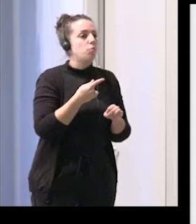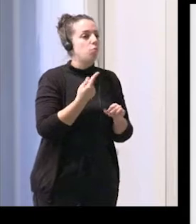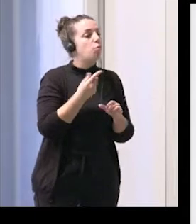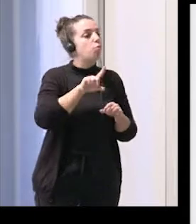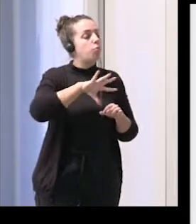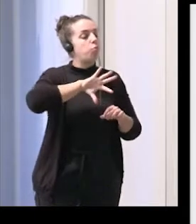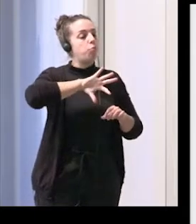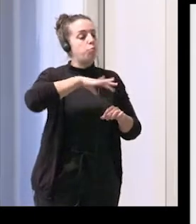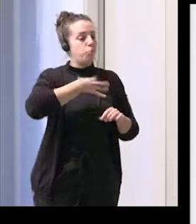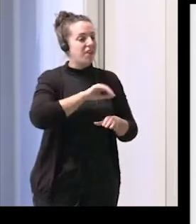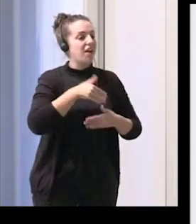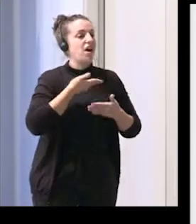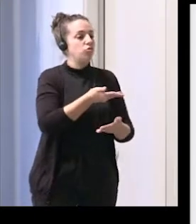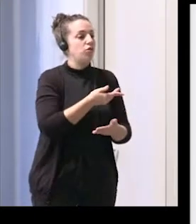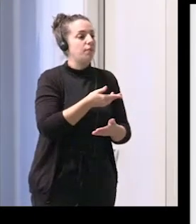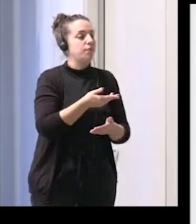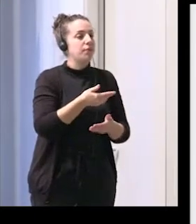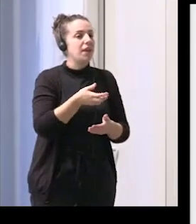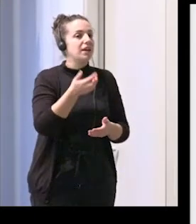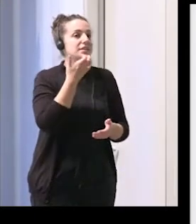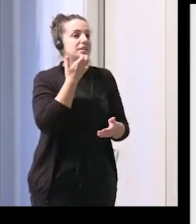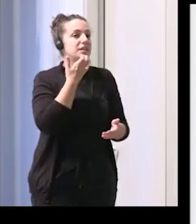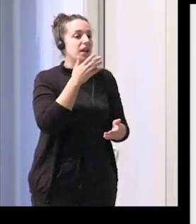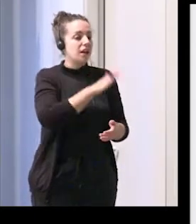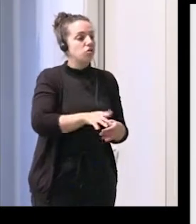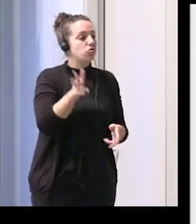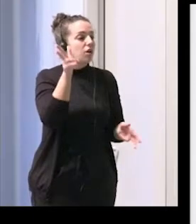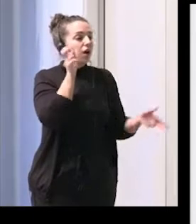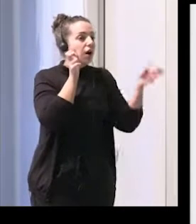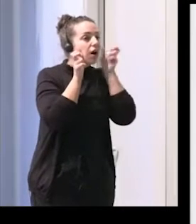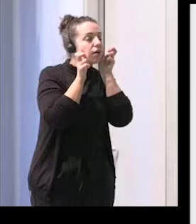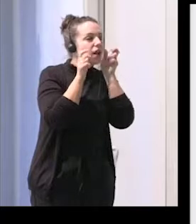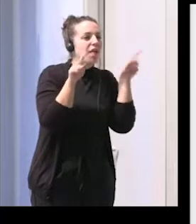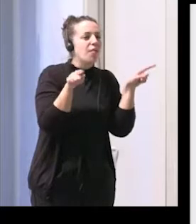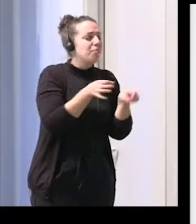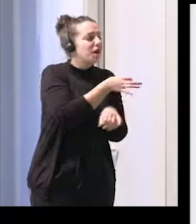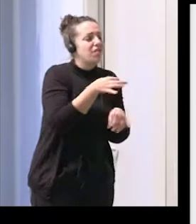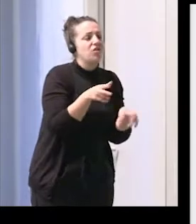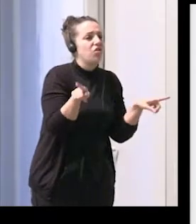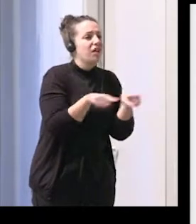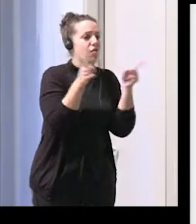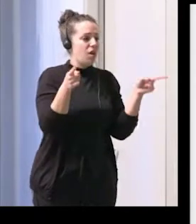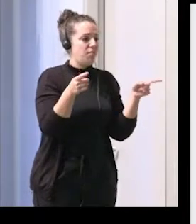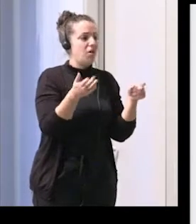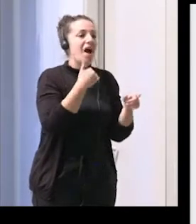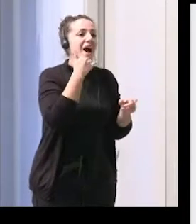ears, even though it's not perfect hearing both ears. Okay,